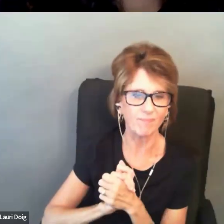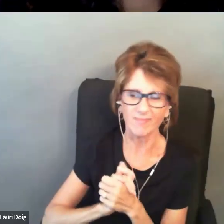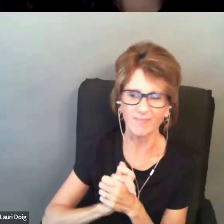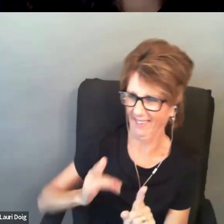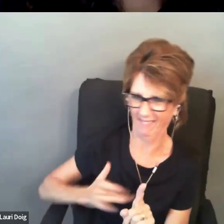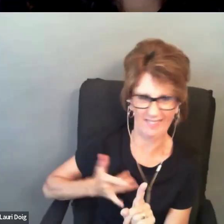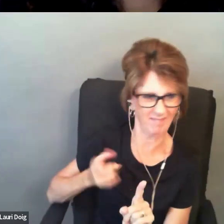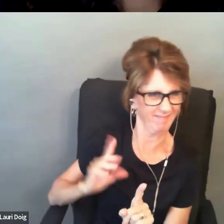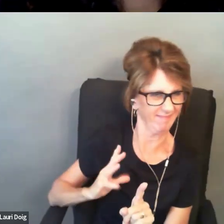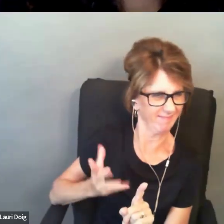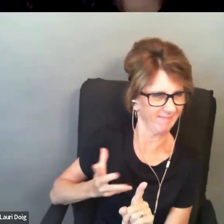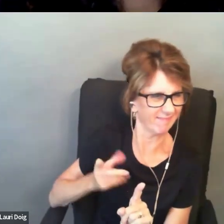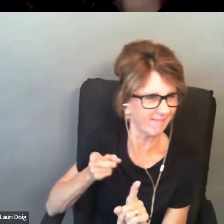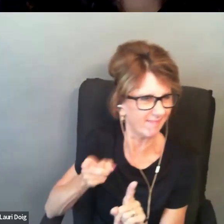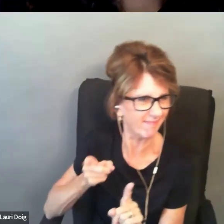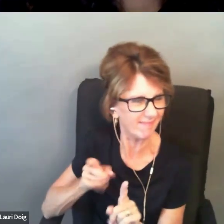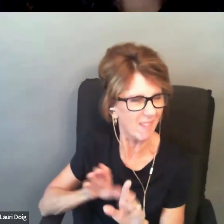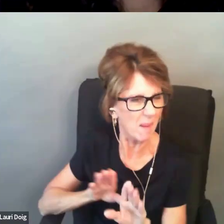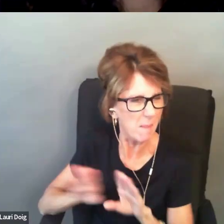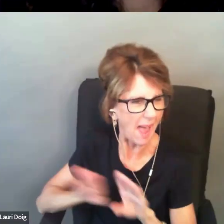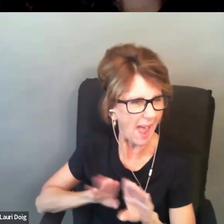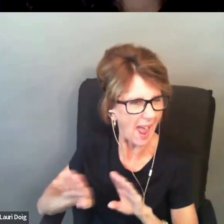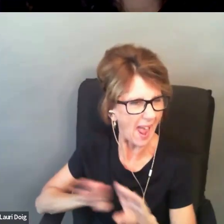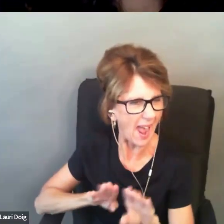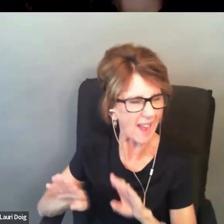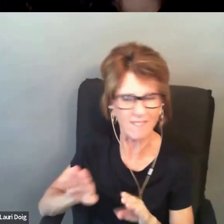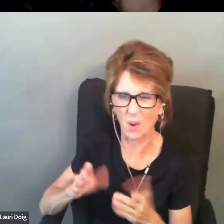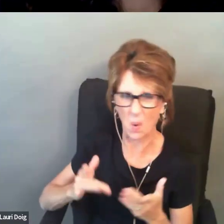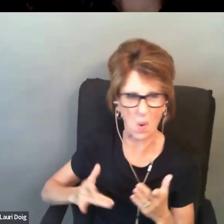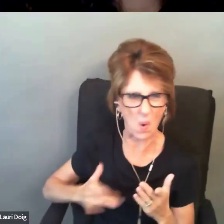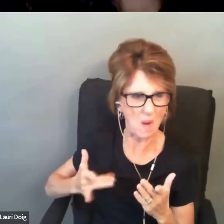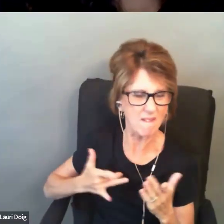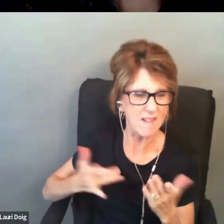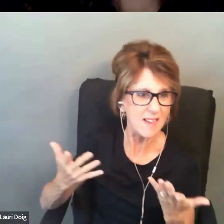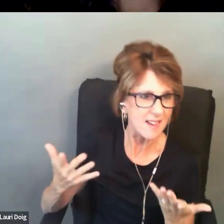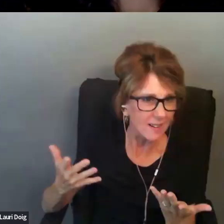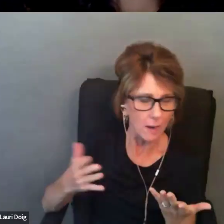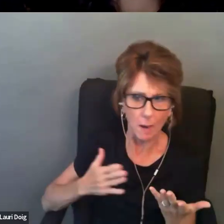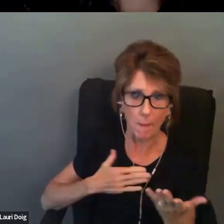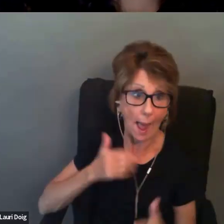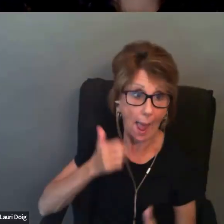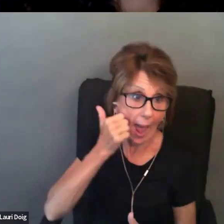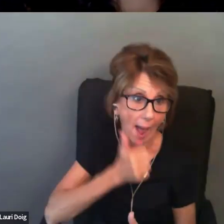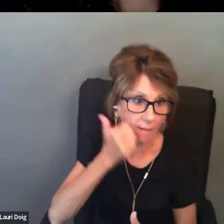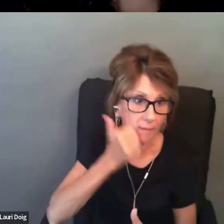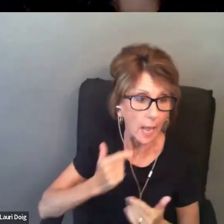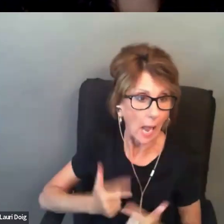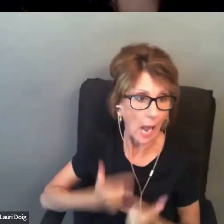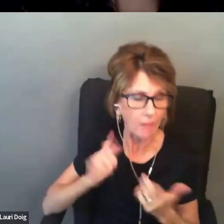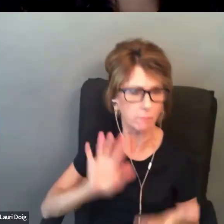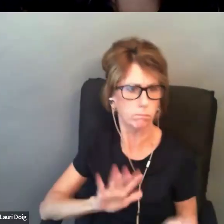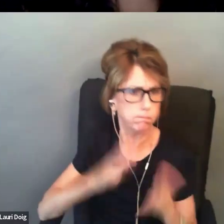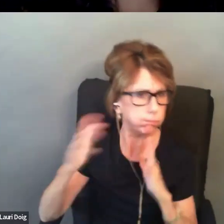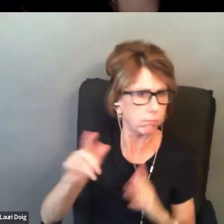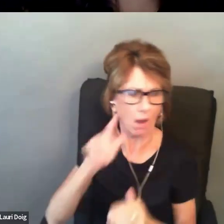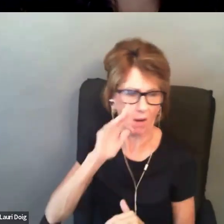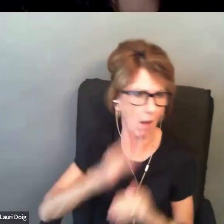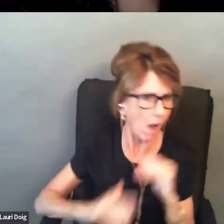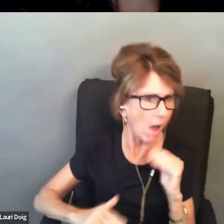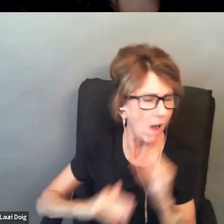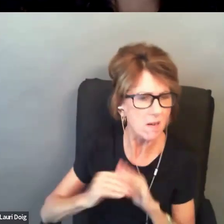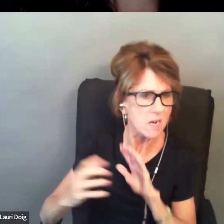example, or otherwise make your life a living, I don't want to use that word, make your life very, very uncomfortable.